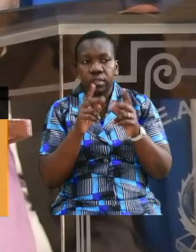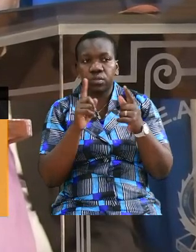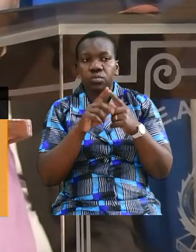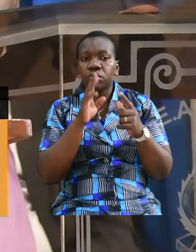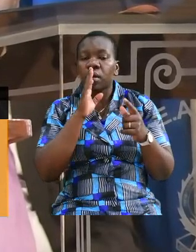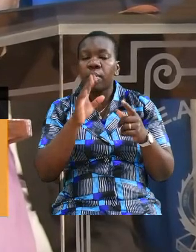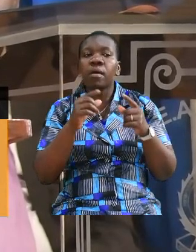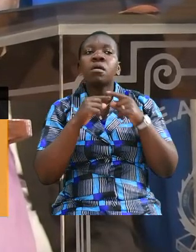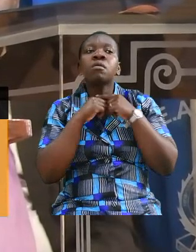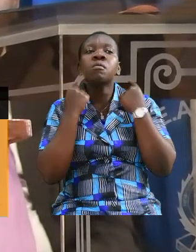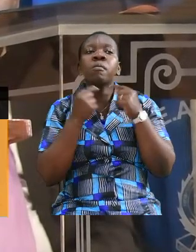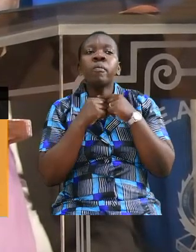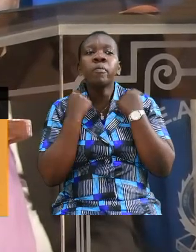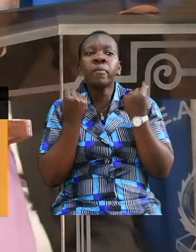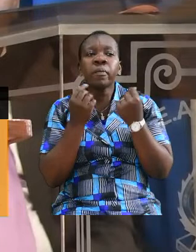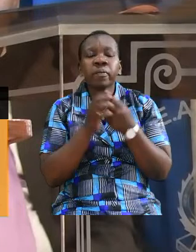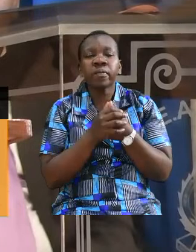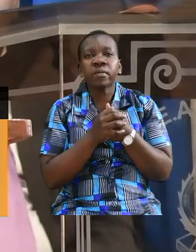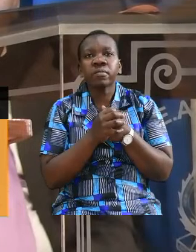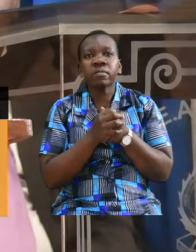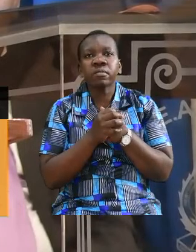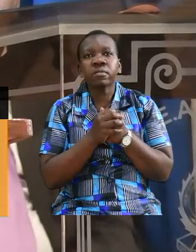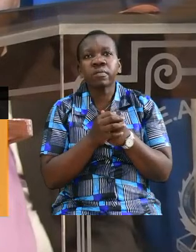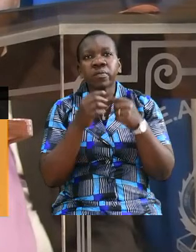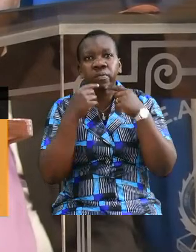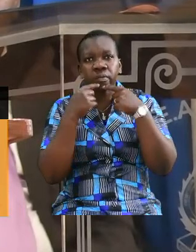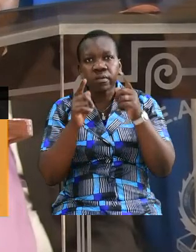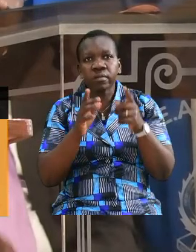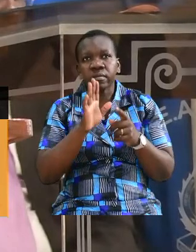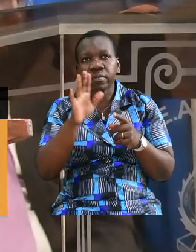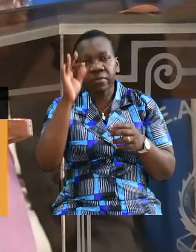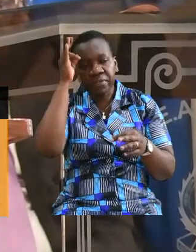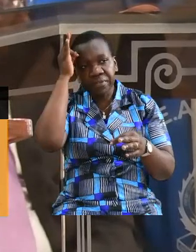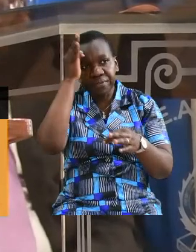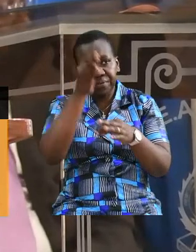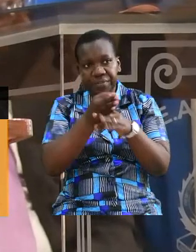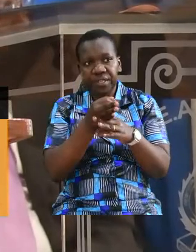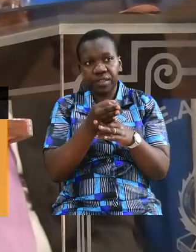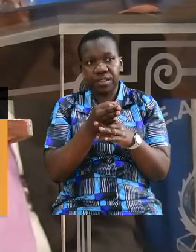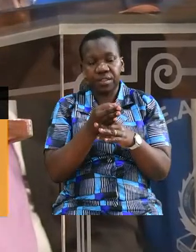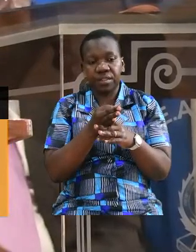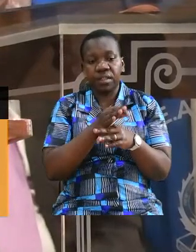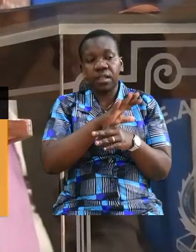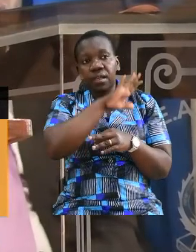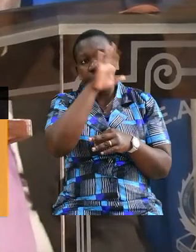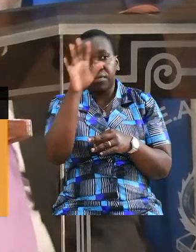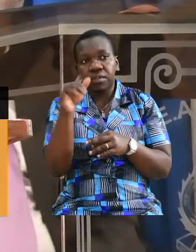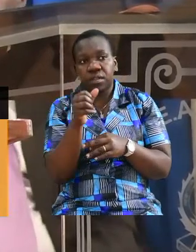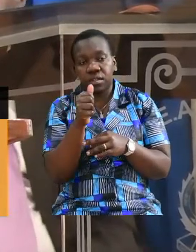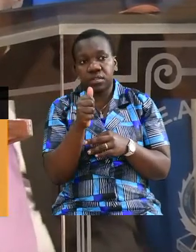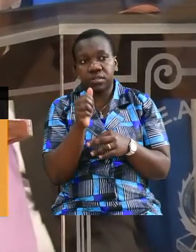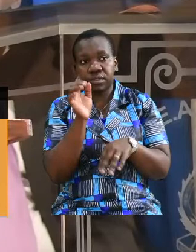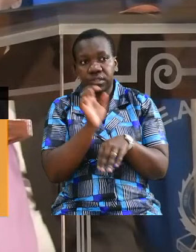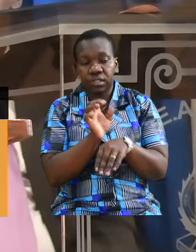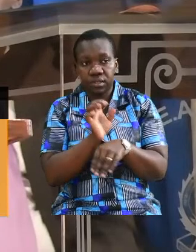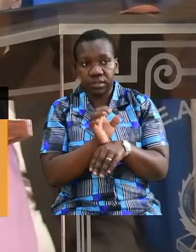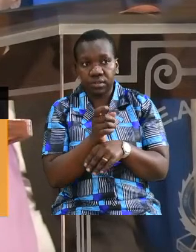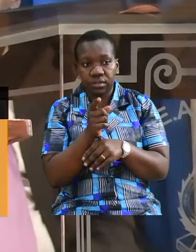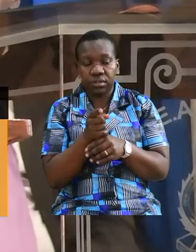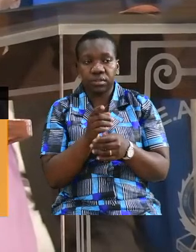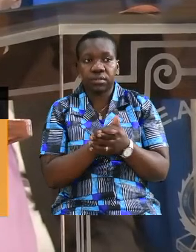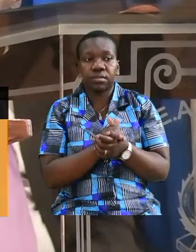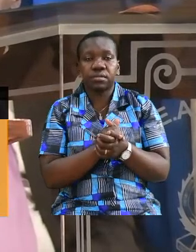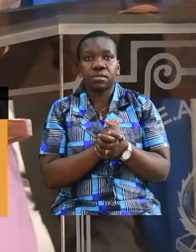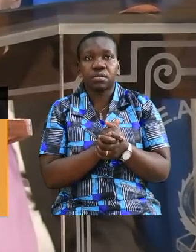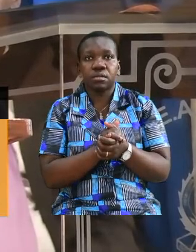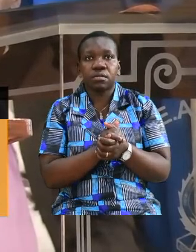reference being denouncing Christian faith in favor of African traditional religion, and surrendered his vestments